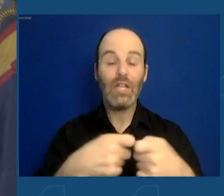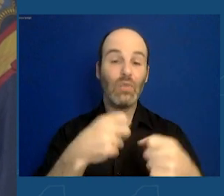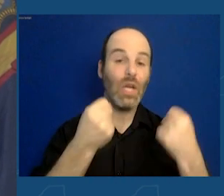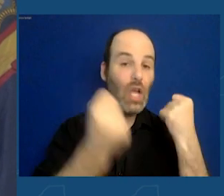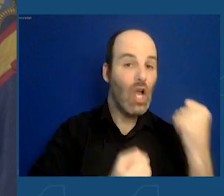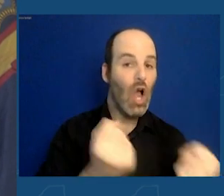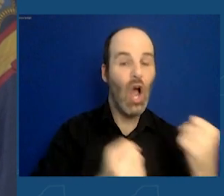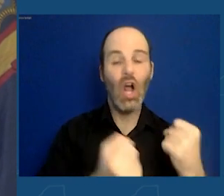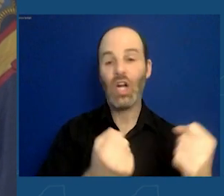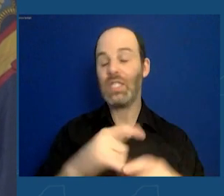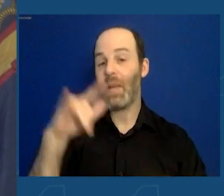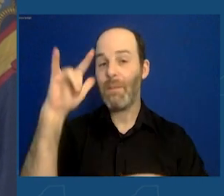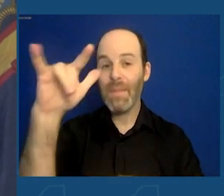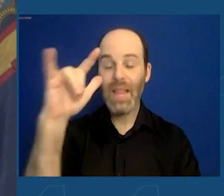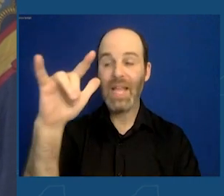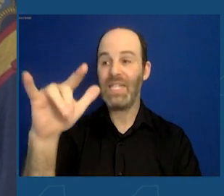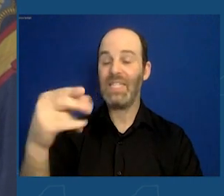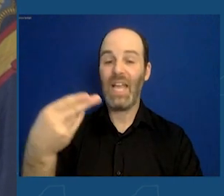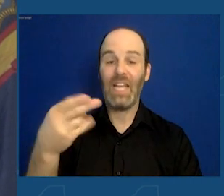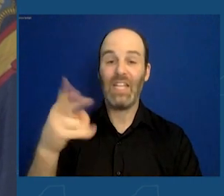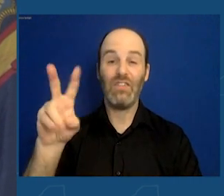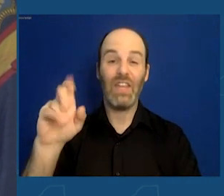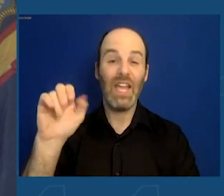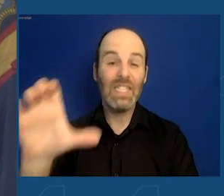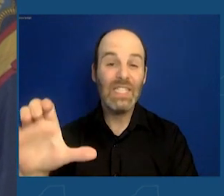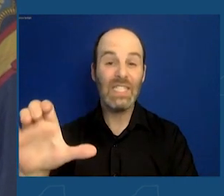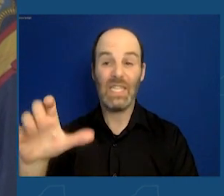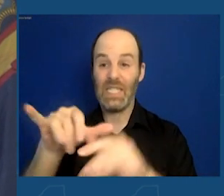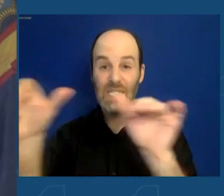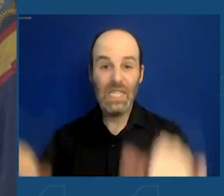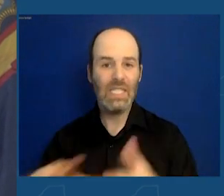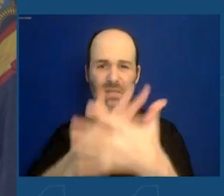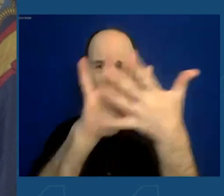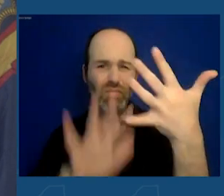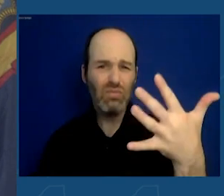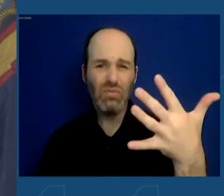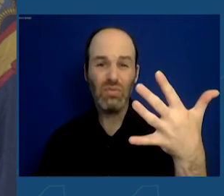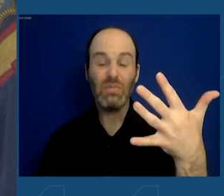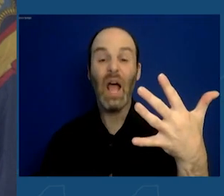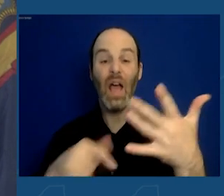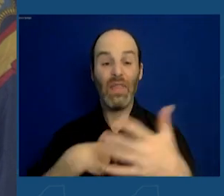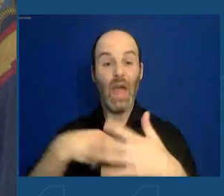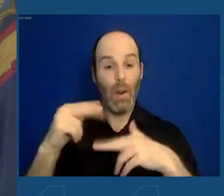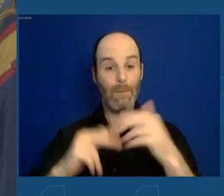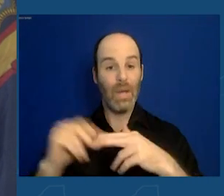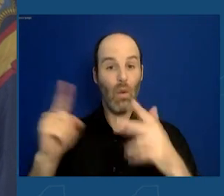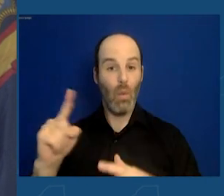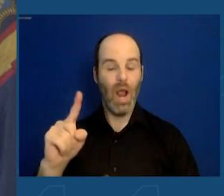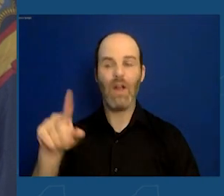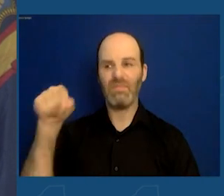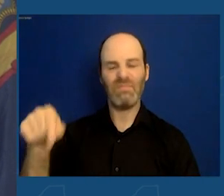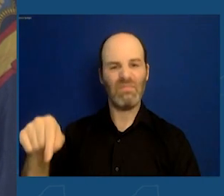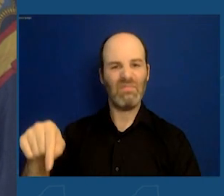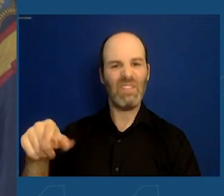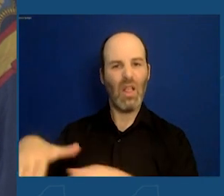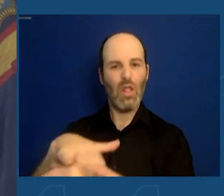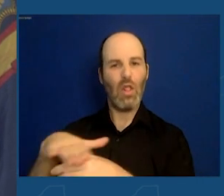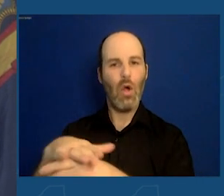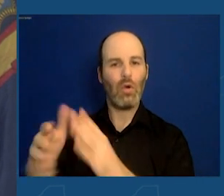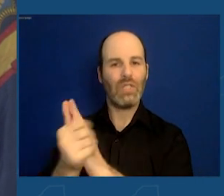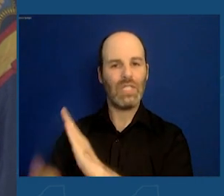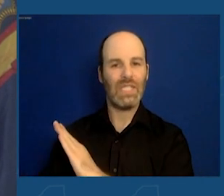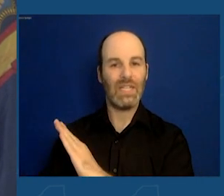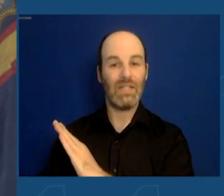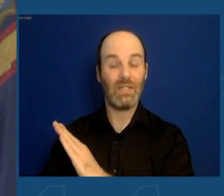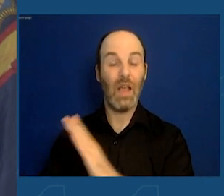HVAC systems, chips that are built by local talent. And the community has made a great effort